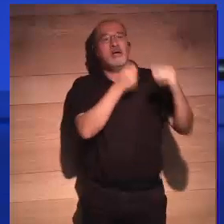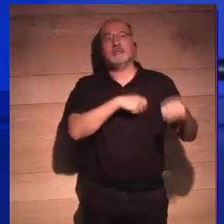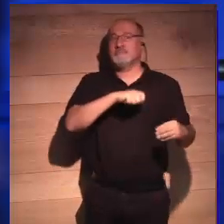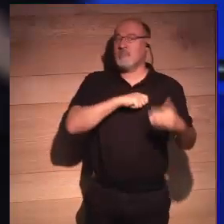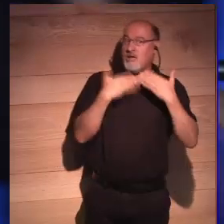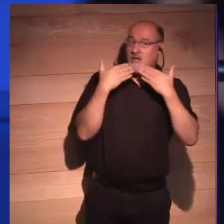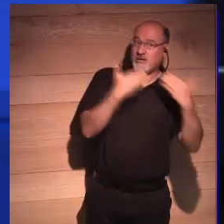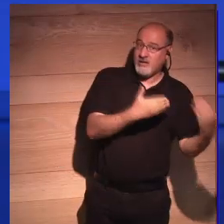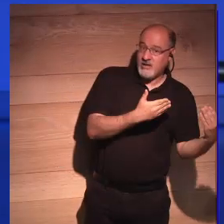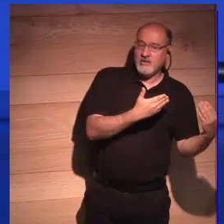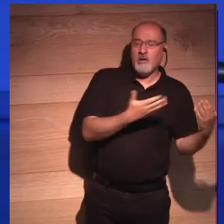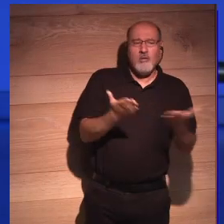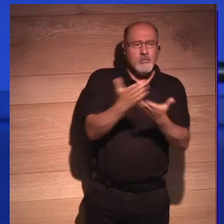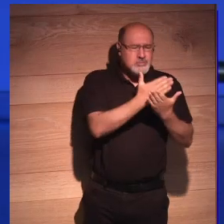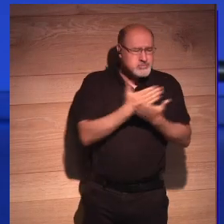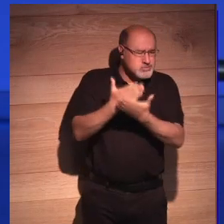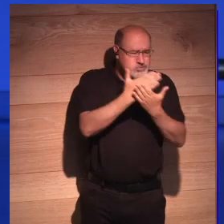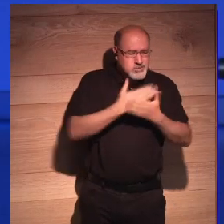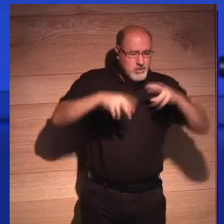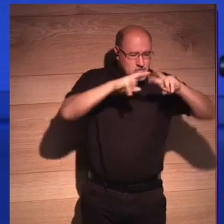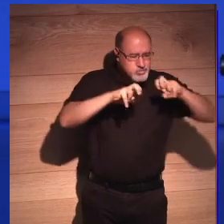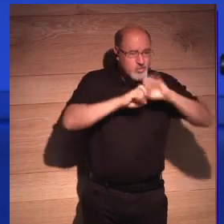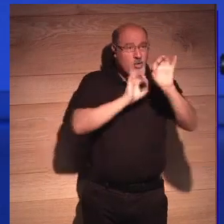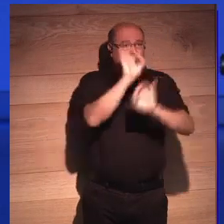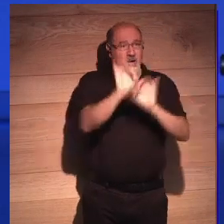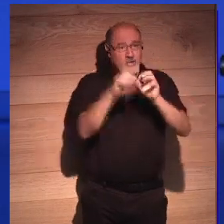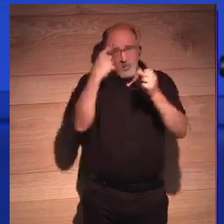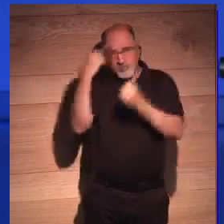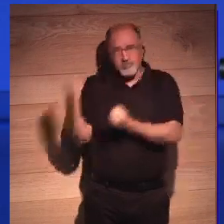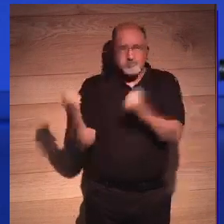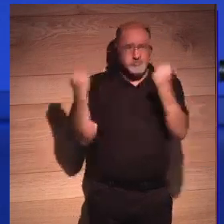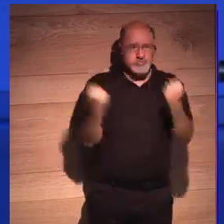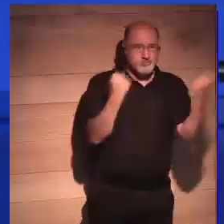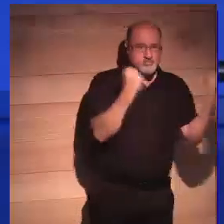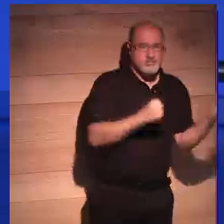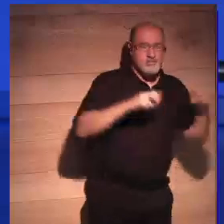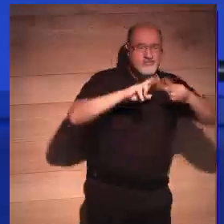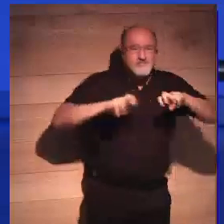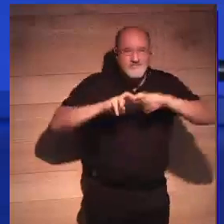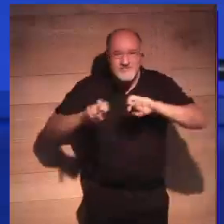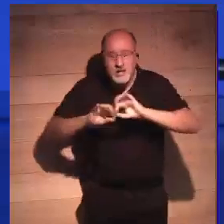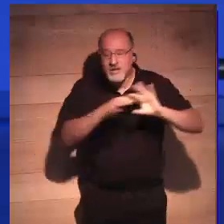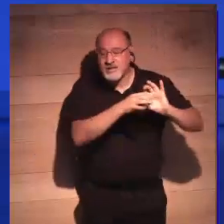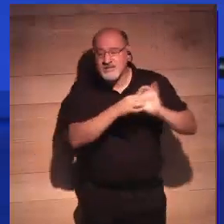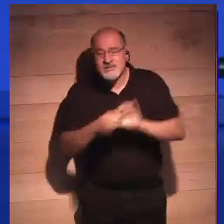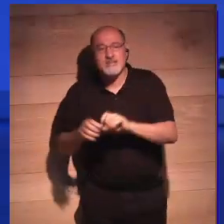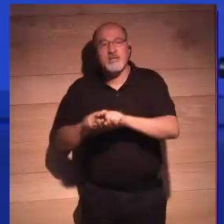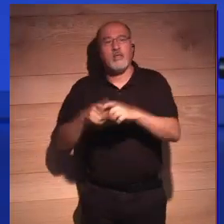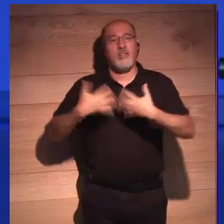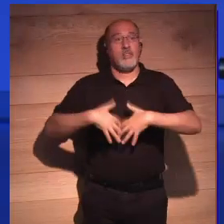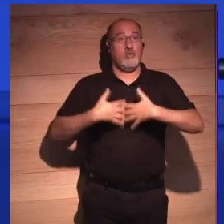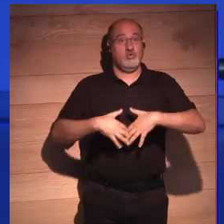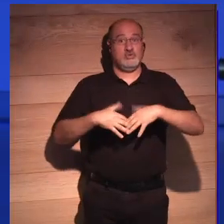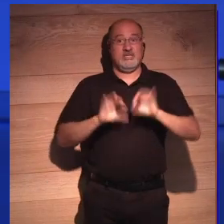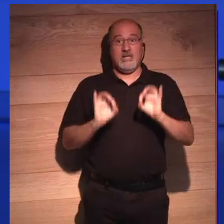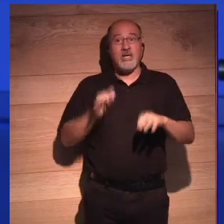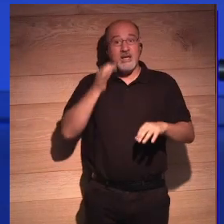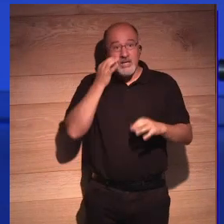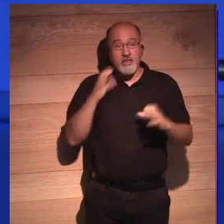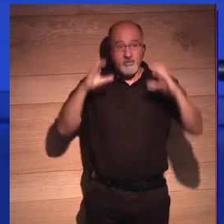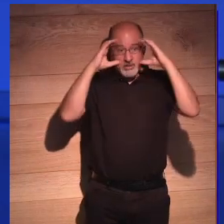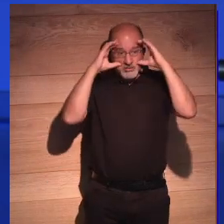echo in Spain, like the one in the United Kingdom, with studies and organizations who wanted to connect better with this